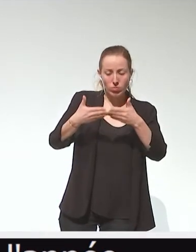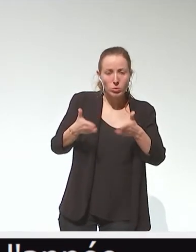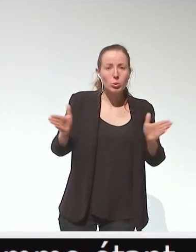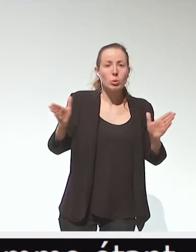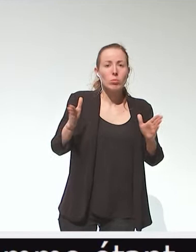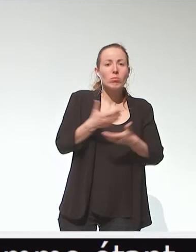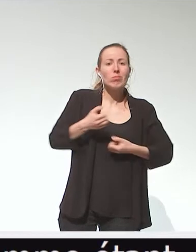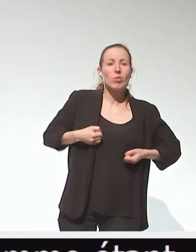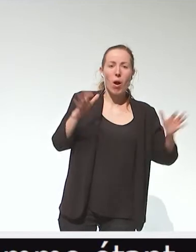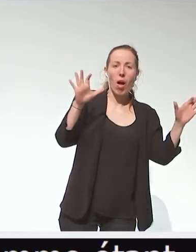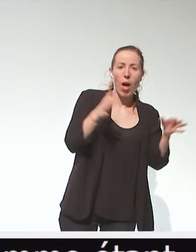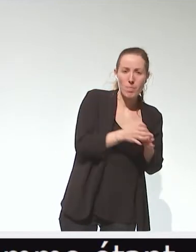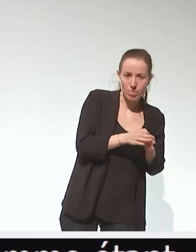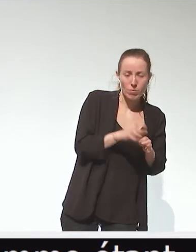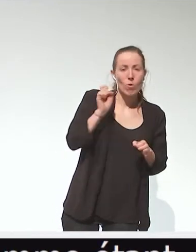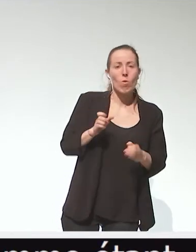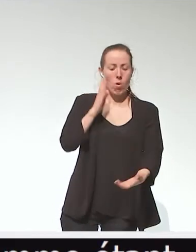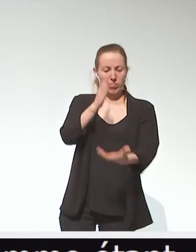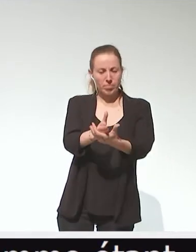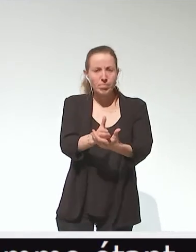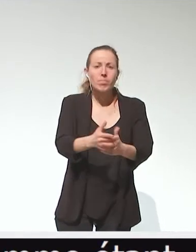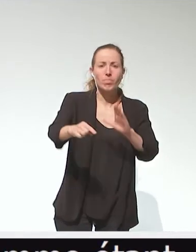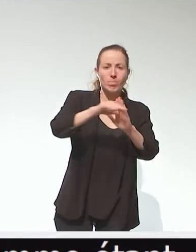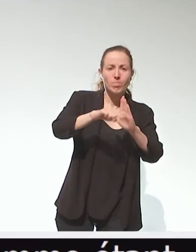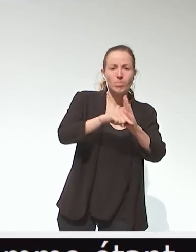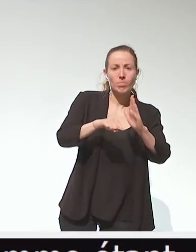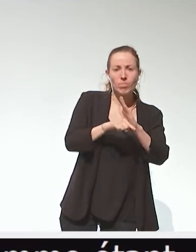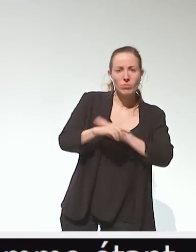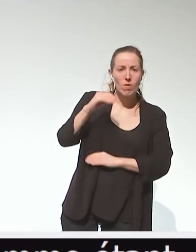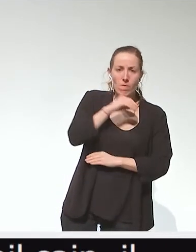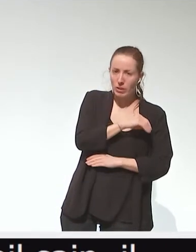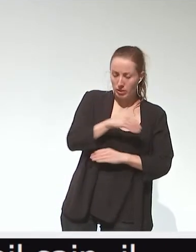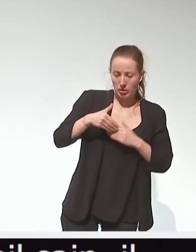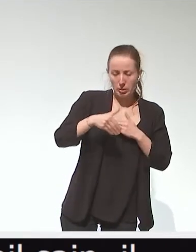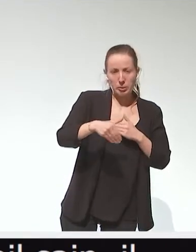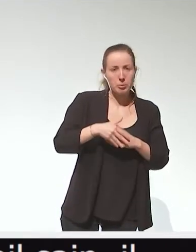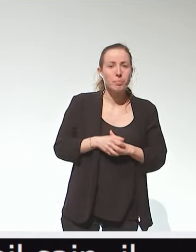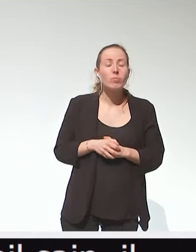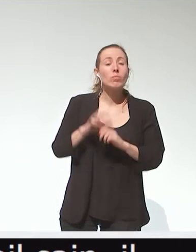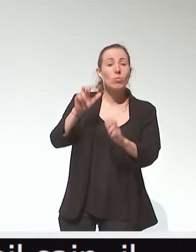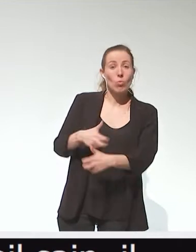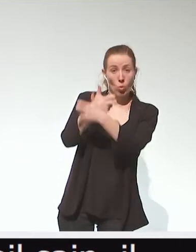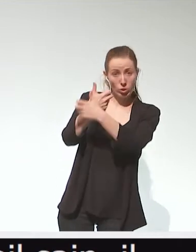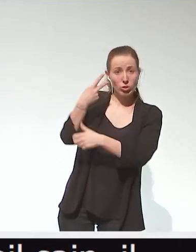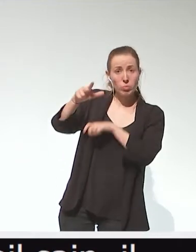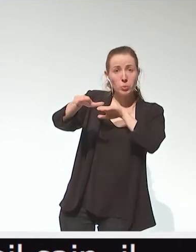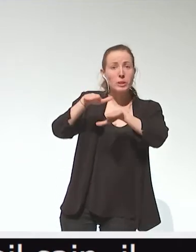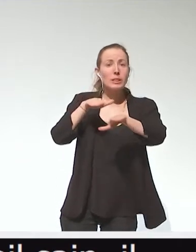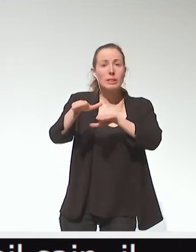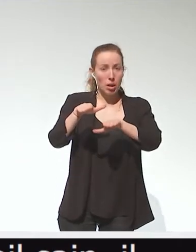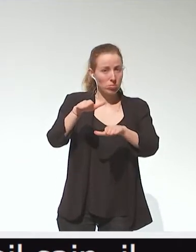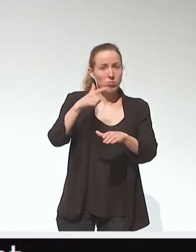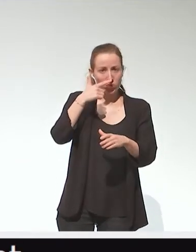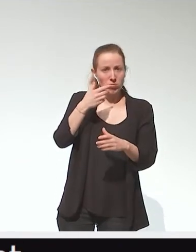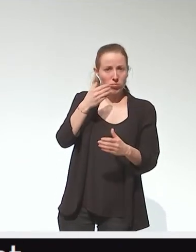So for a proper labour market, you need to take measures swiftly. Now, Austria operates very well